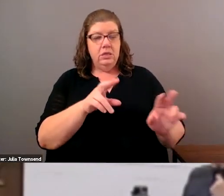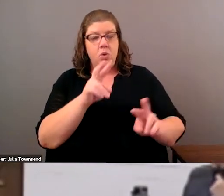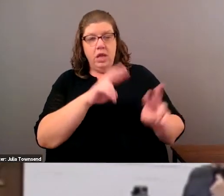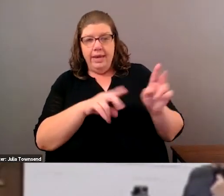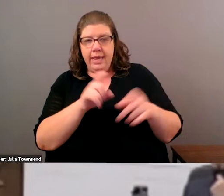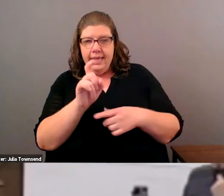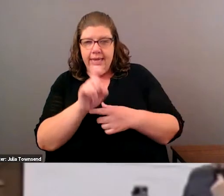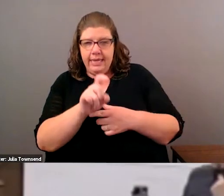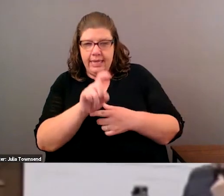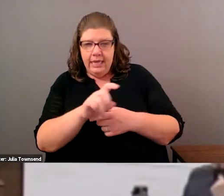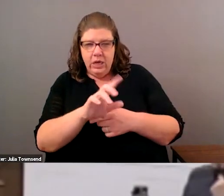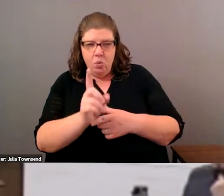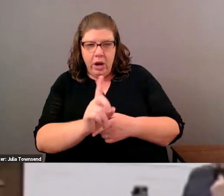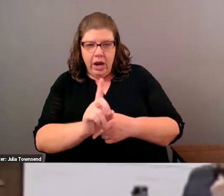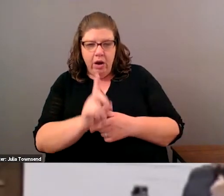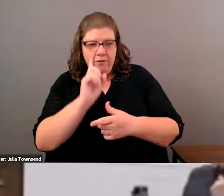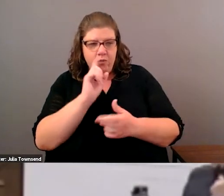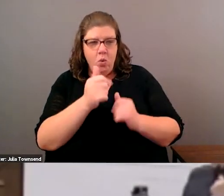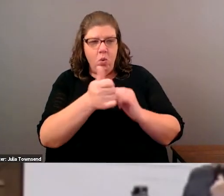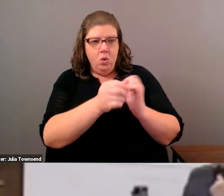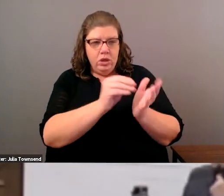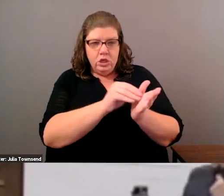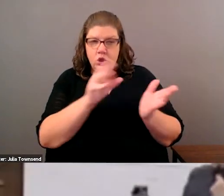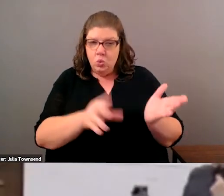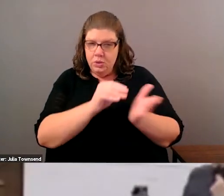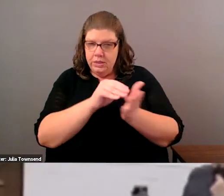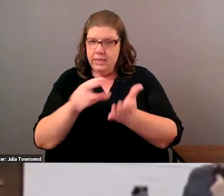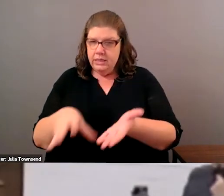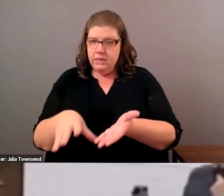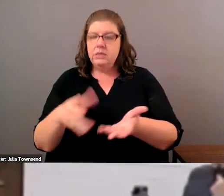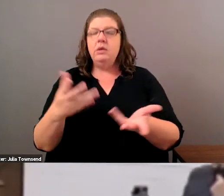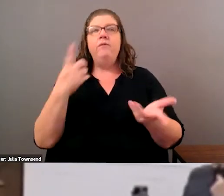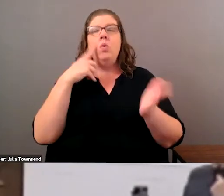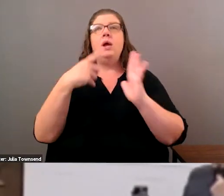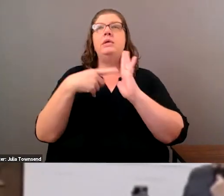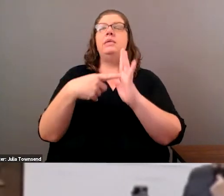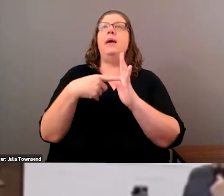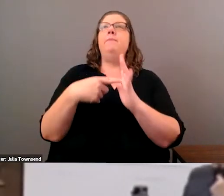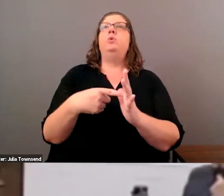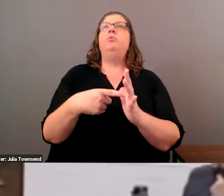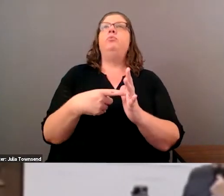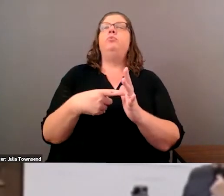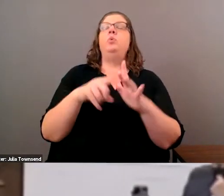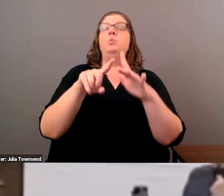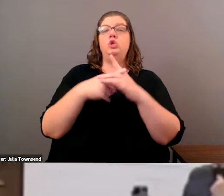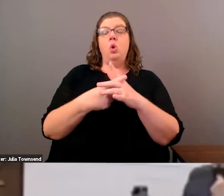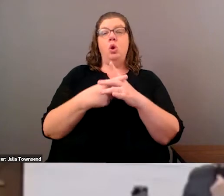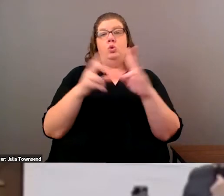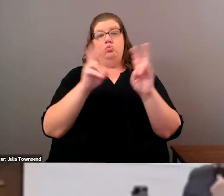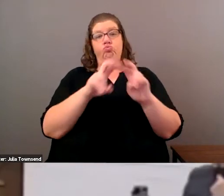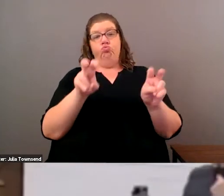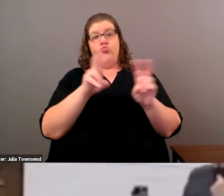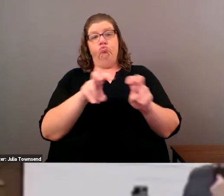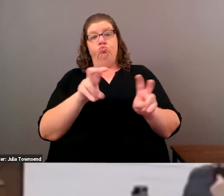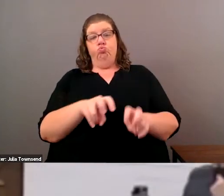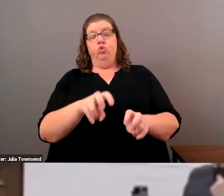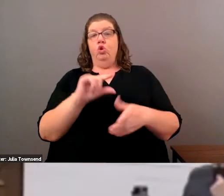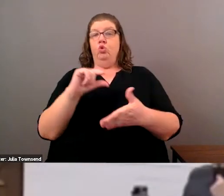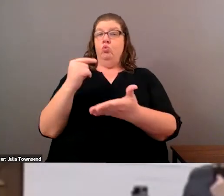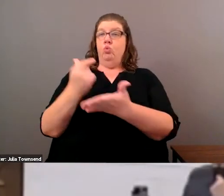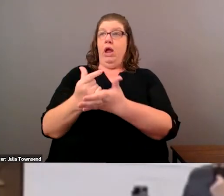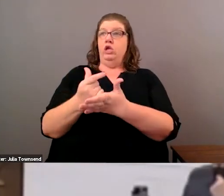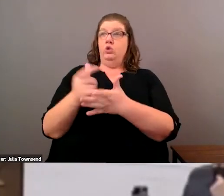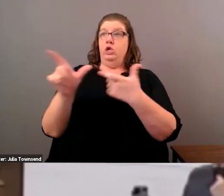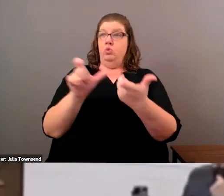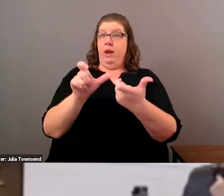was in terms of the students. So for example, when we started analyzing graduation rates, but